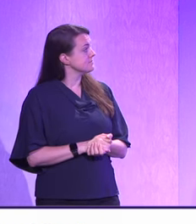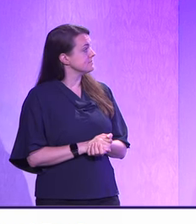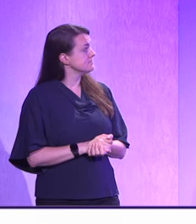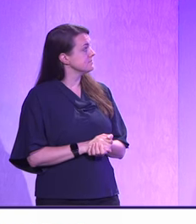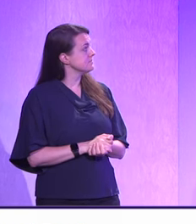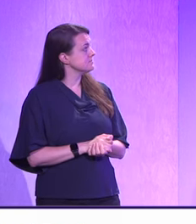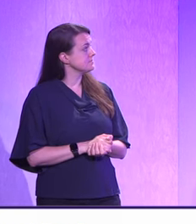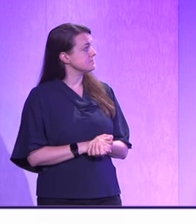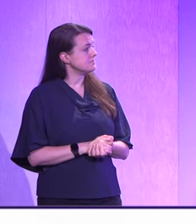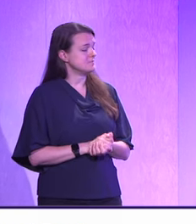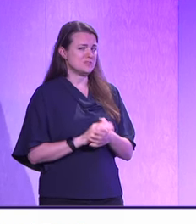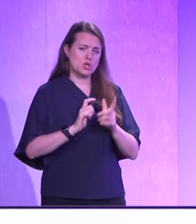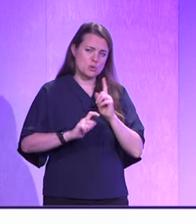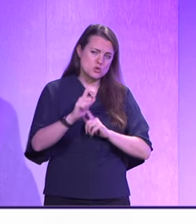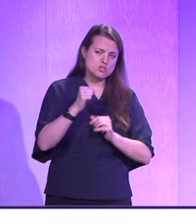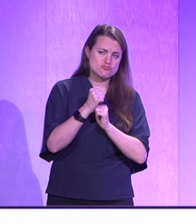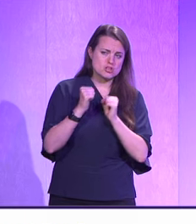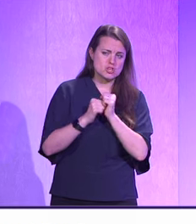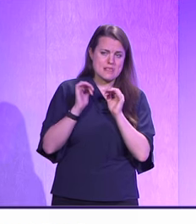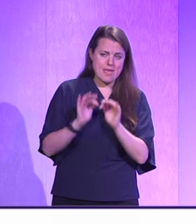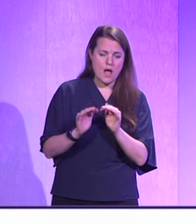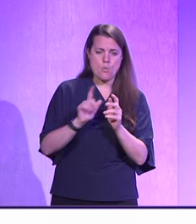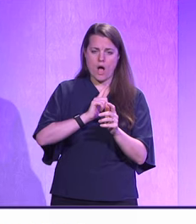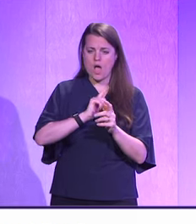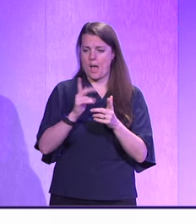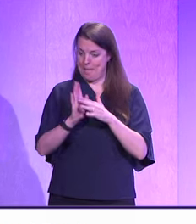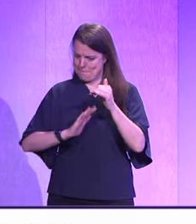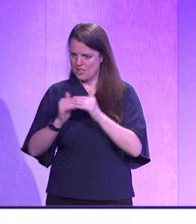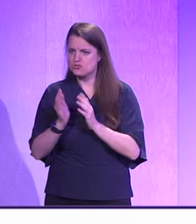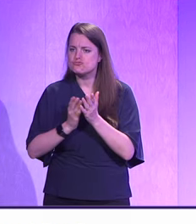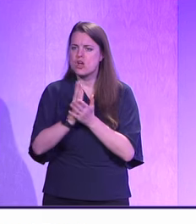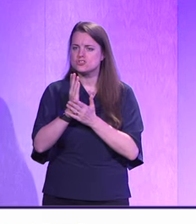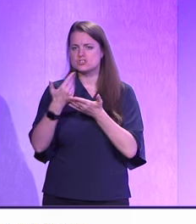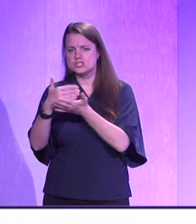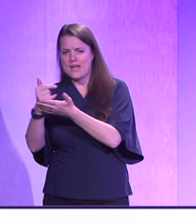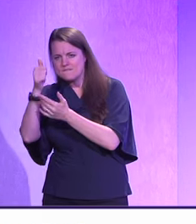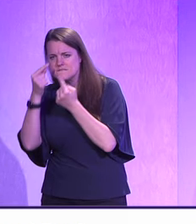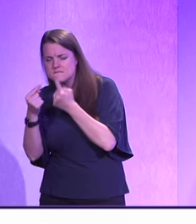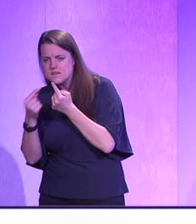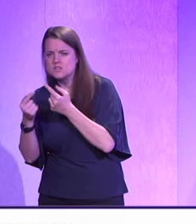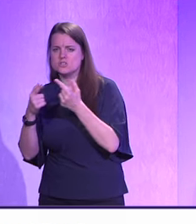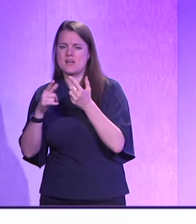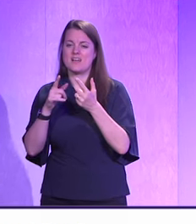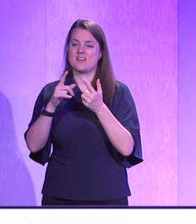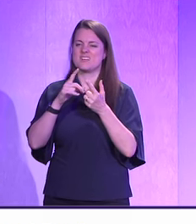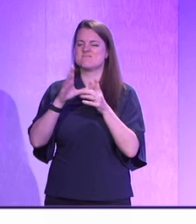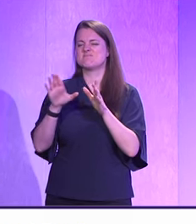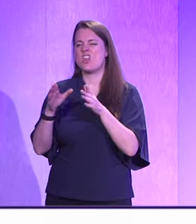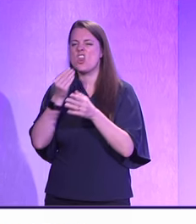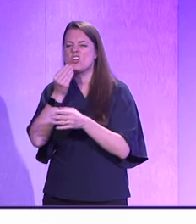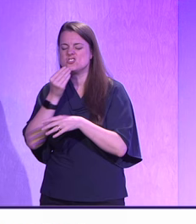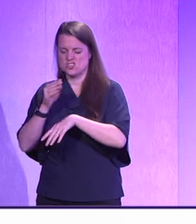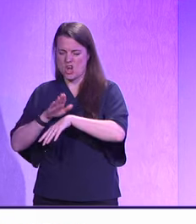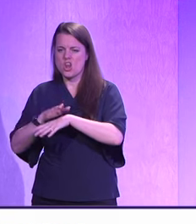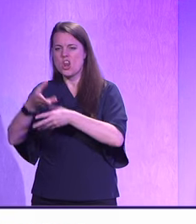Community structures are there so we can learn and share and build trust. Things like internal conferences, public blogs, guilds, lunch and learn